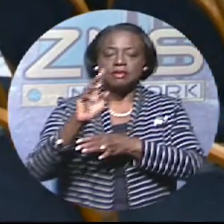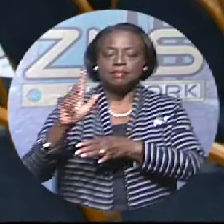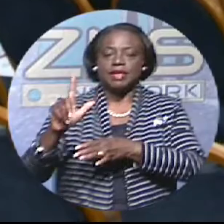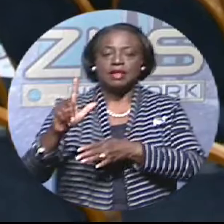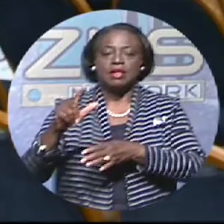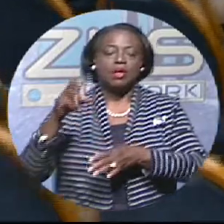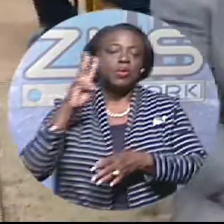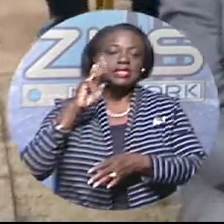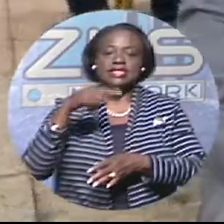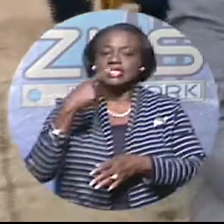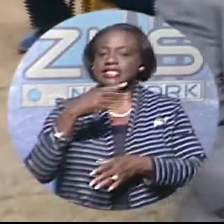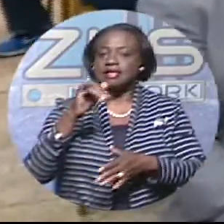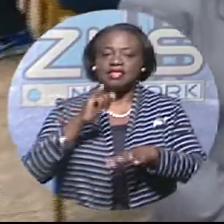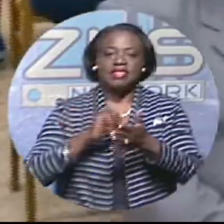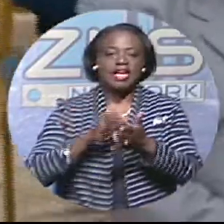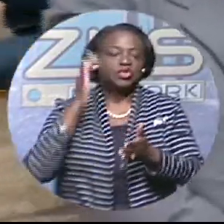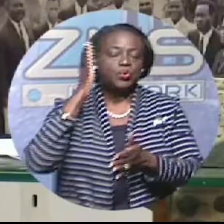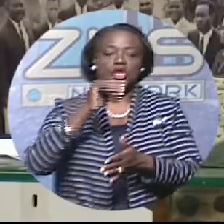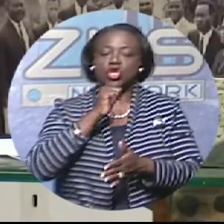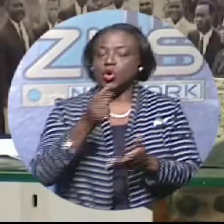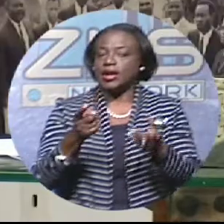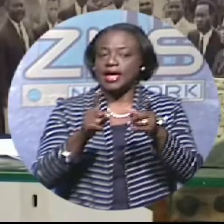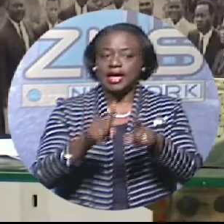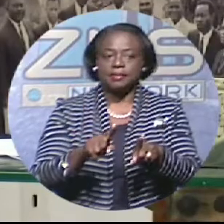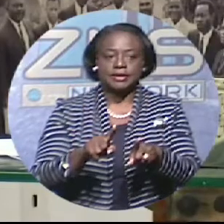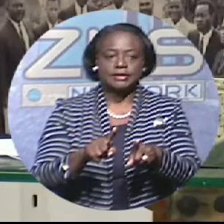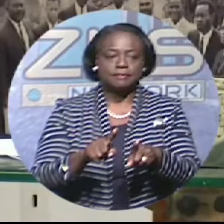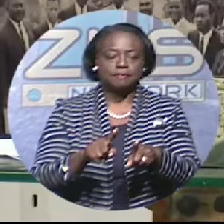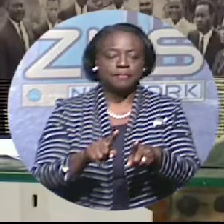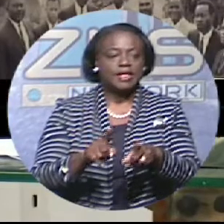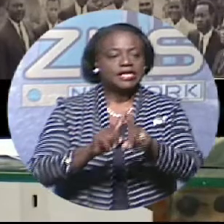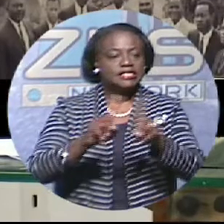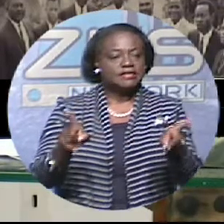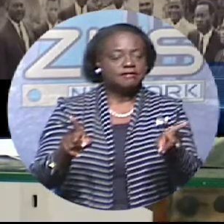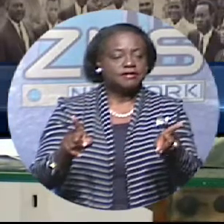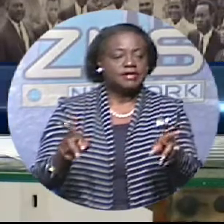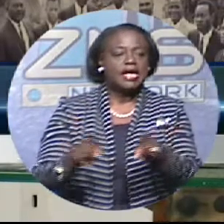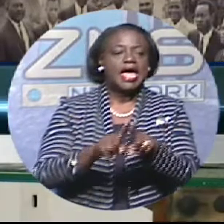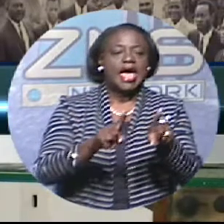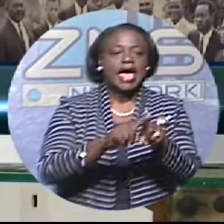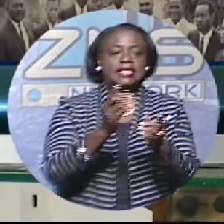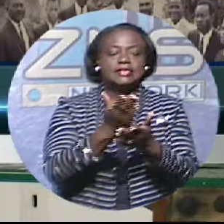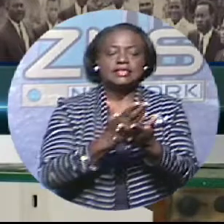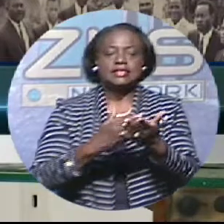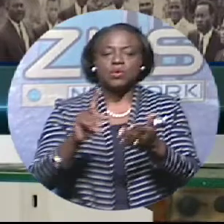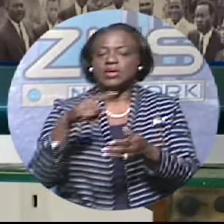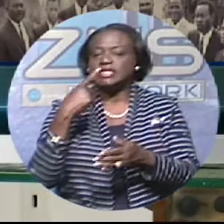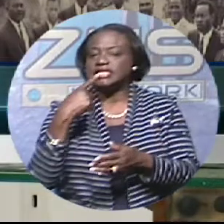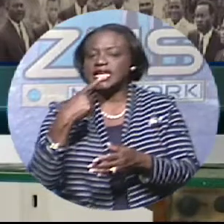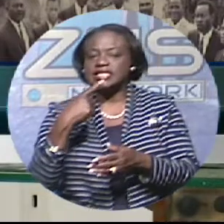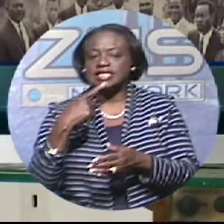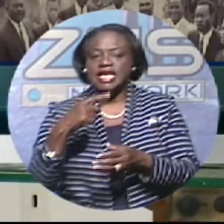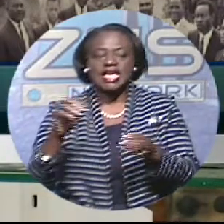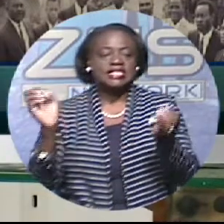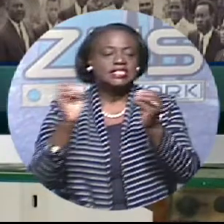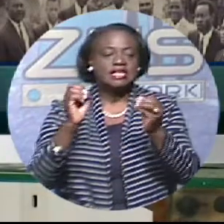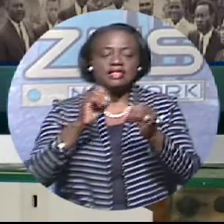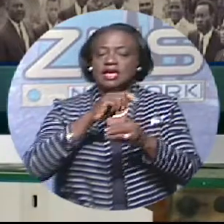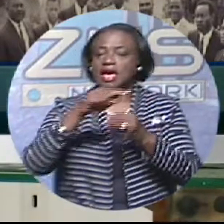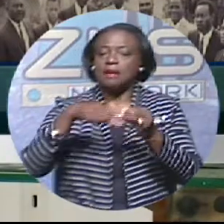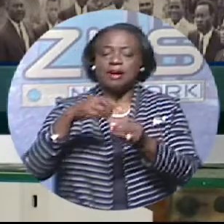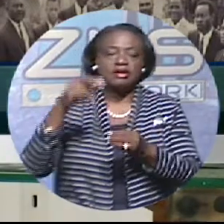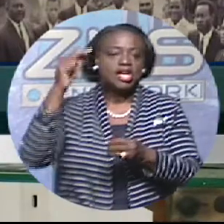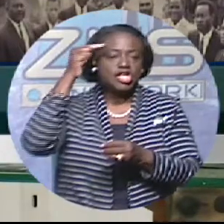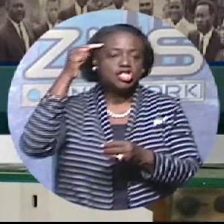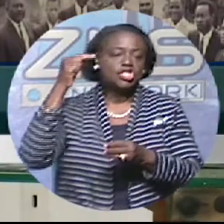happen. Different. As somebody I heard said the other day, this is not about gender neutrality. We're